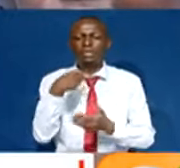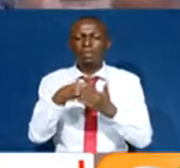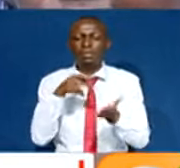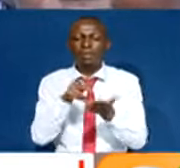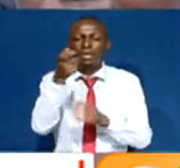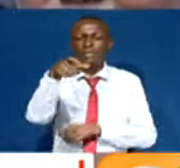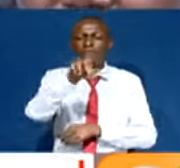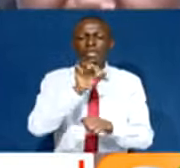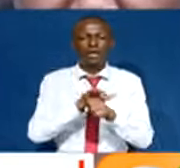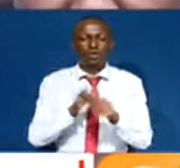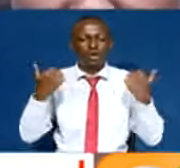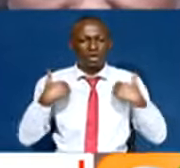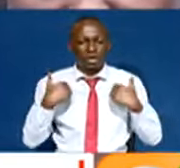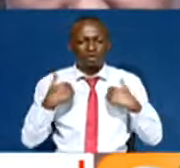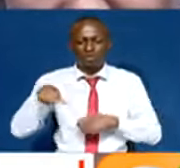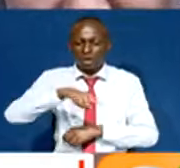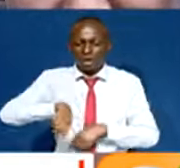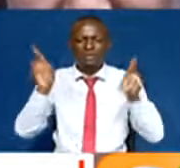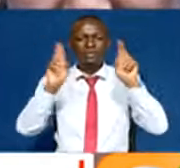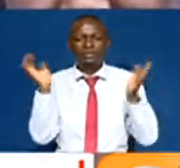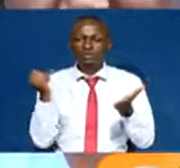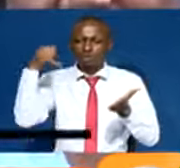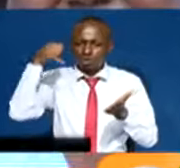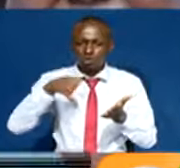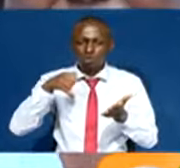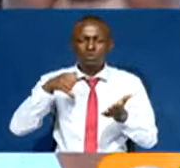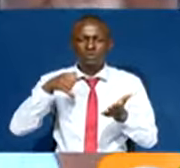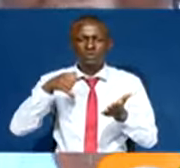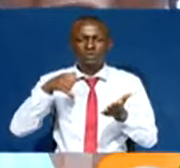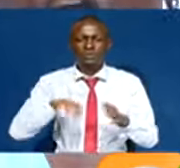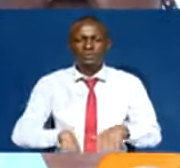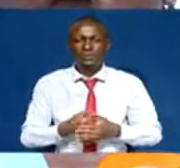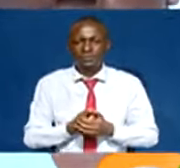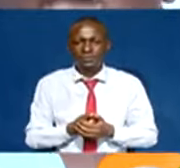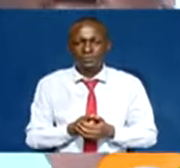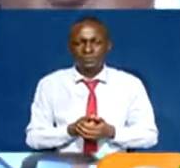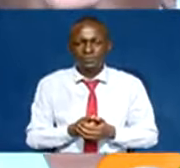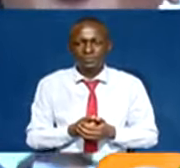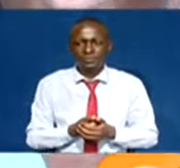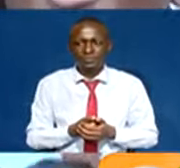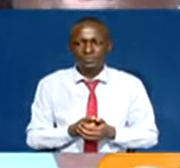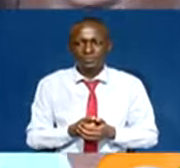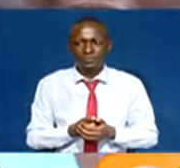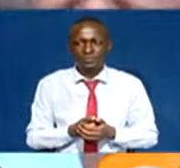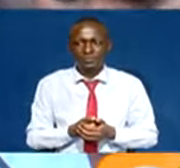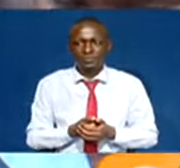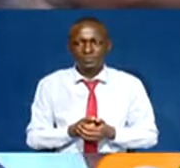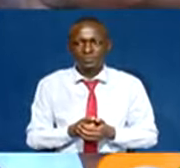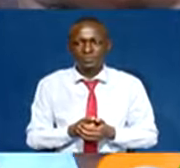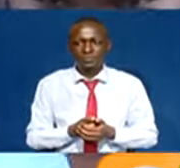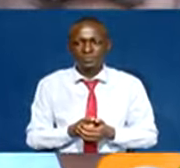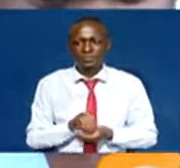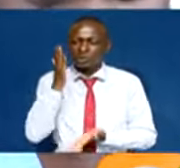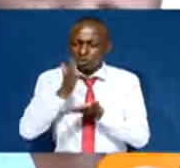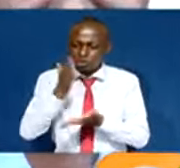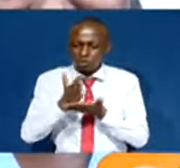workers today, we are saying we are ready to get into this balloon and burst with this balloon. Yeah. I am very sure